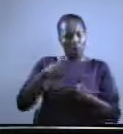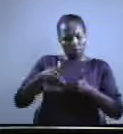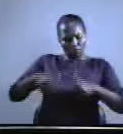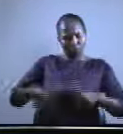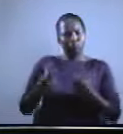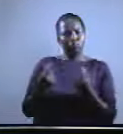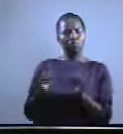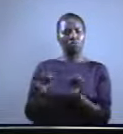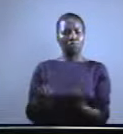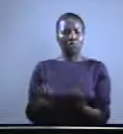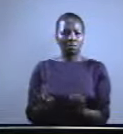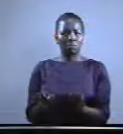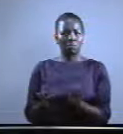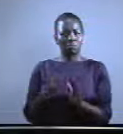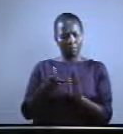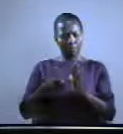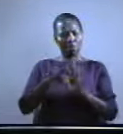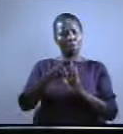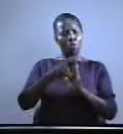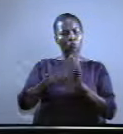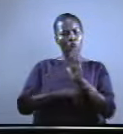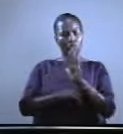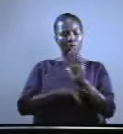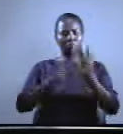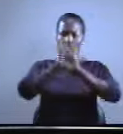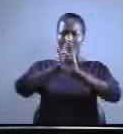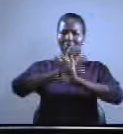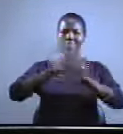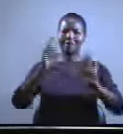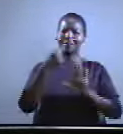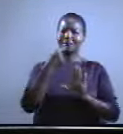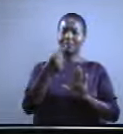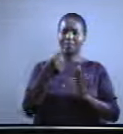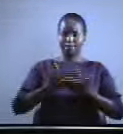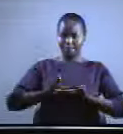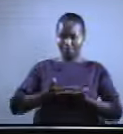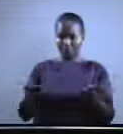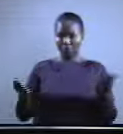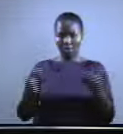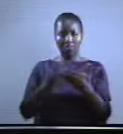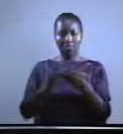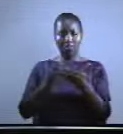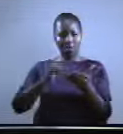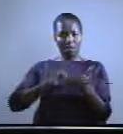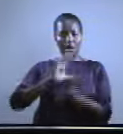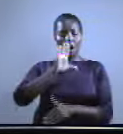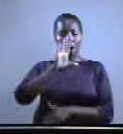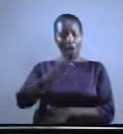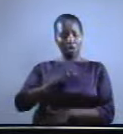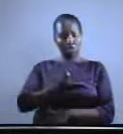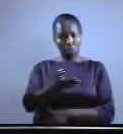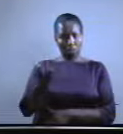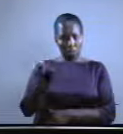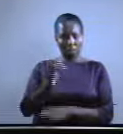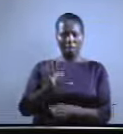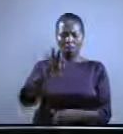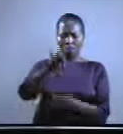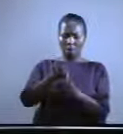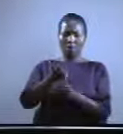so. The rules are clear, however, that all members in the House, when the question is put, must vote.